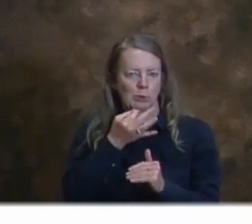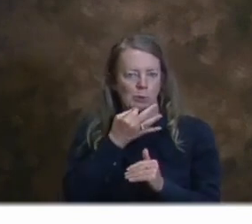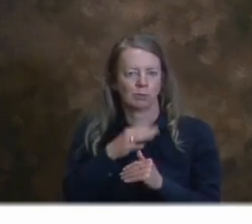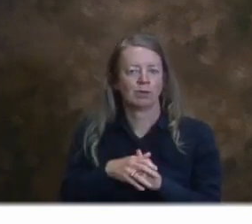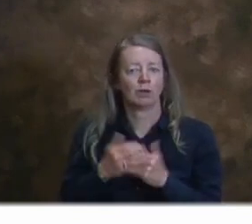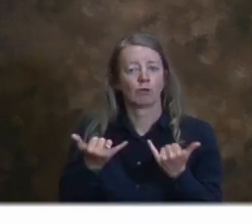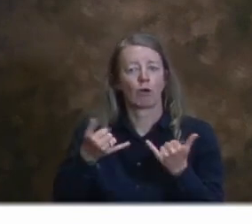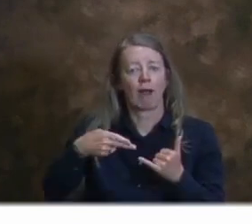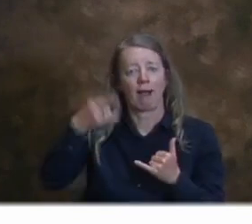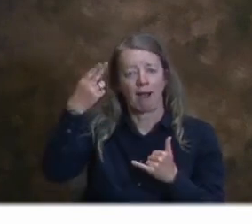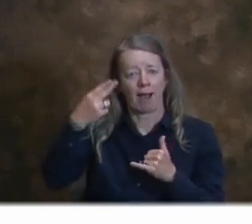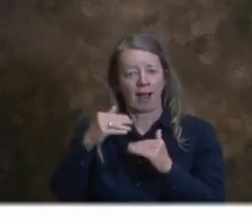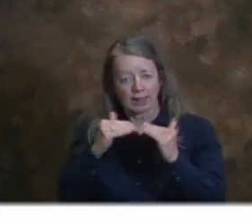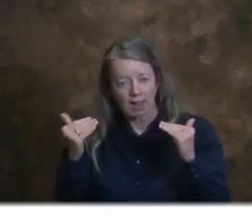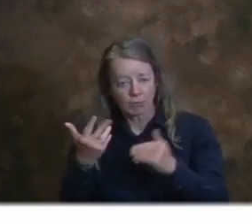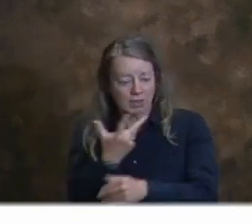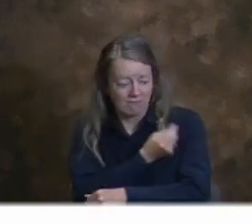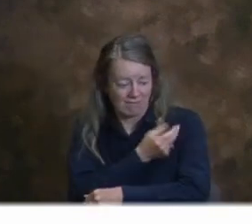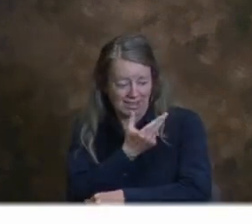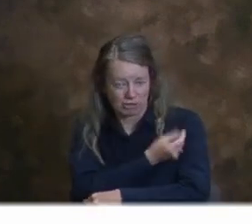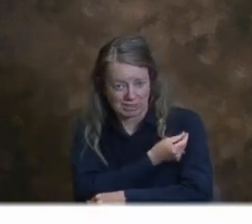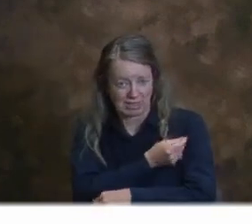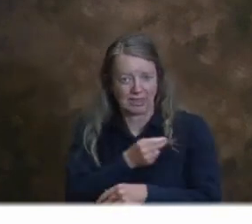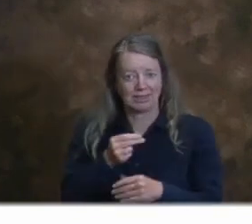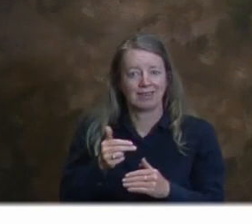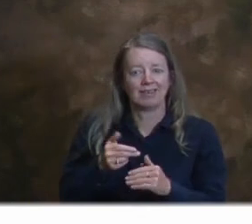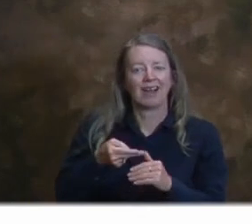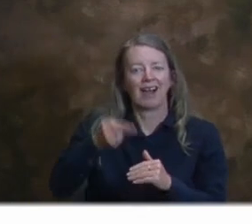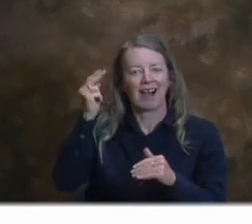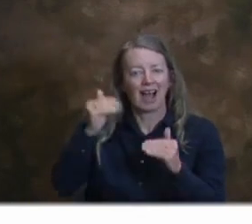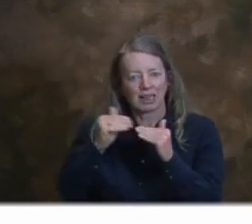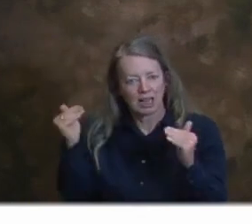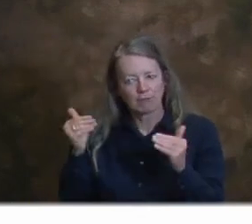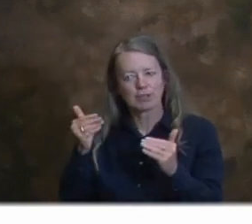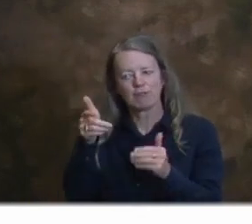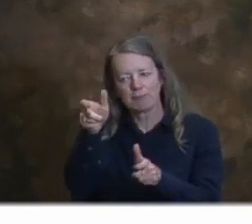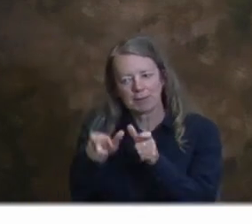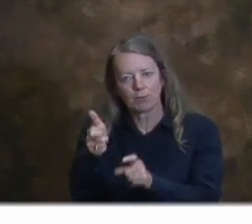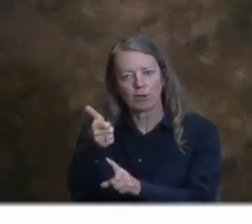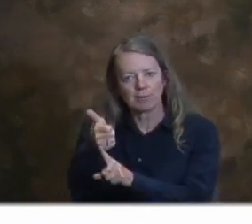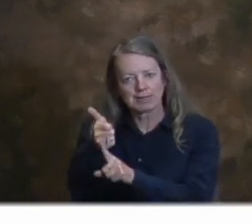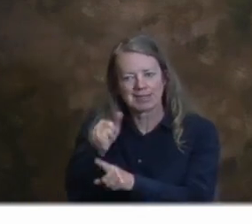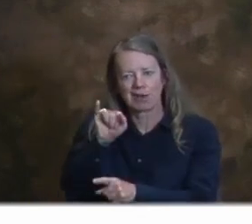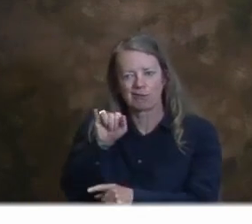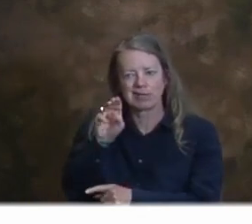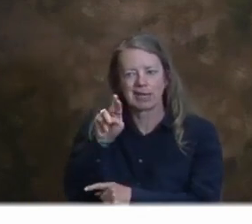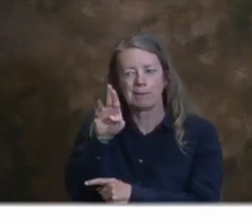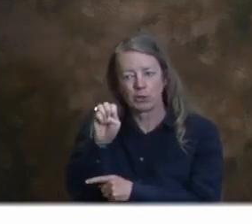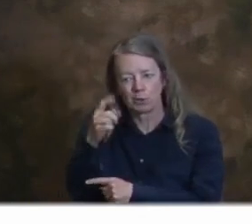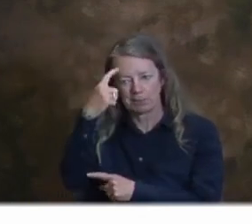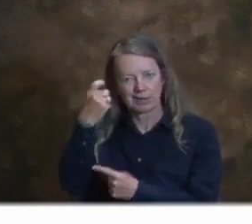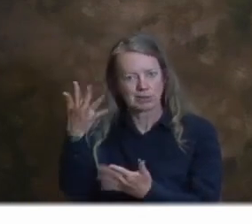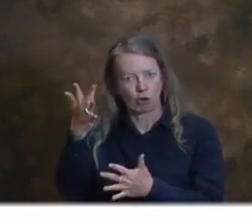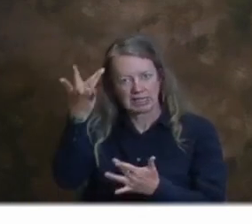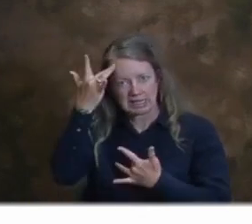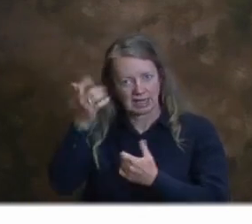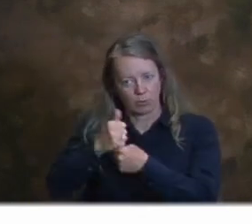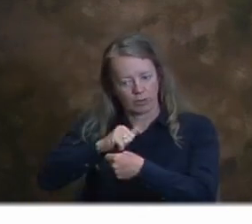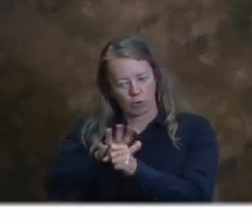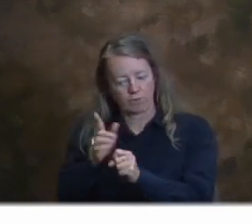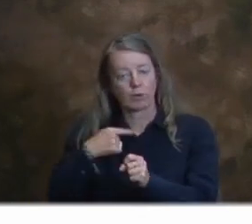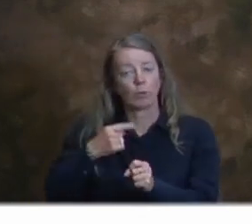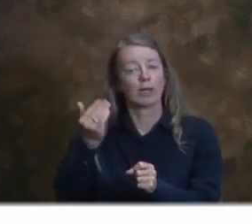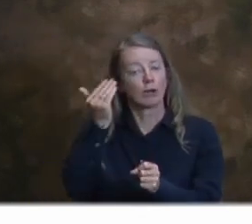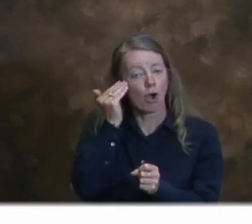levels of population immunity, both from vaccination and previous infection, we know that the risk of medically significant